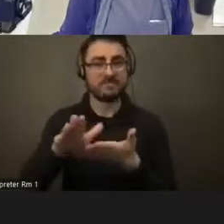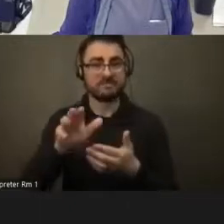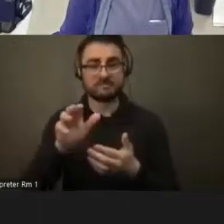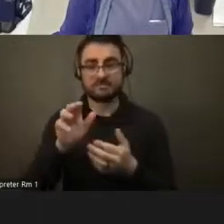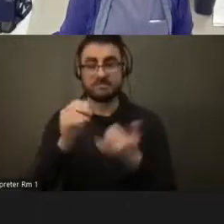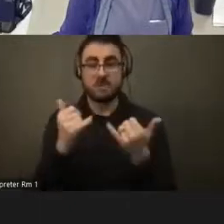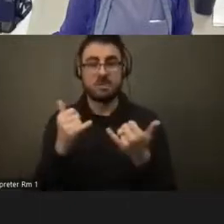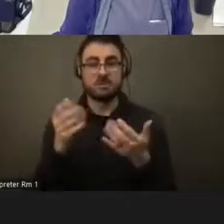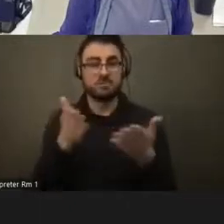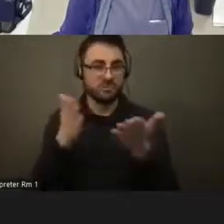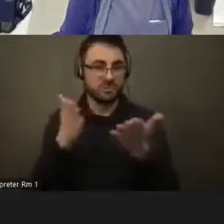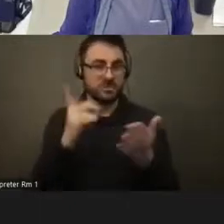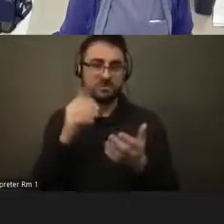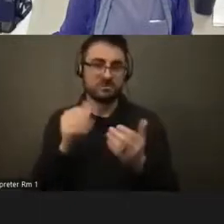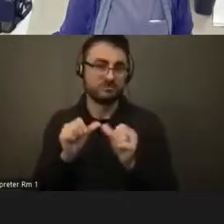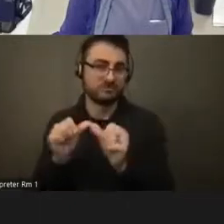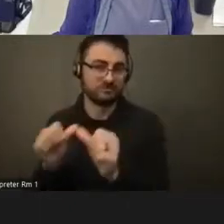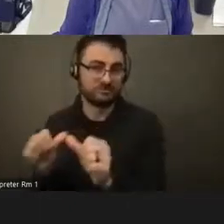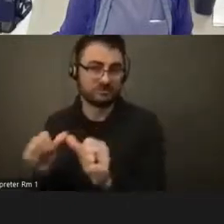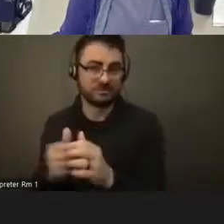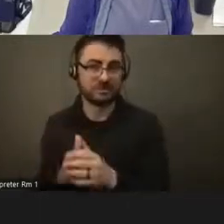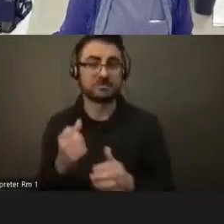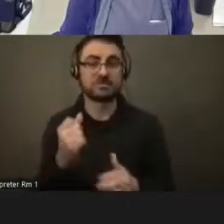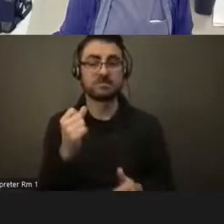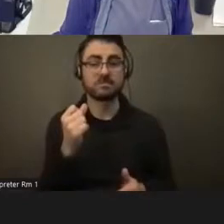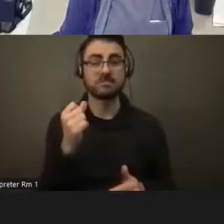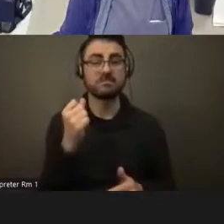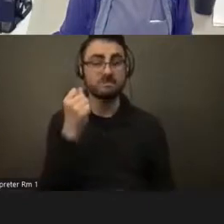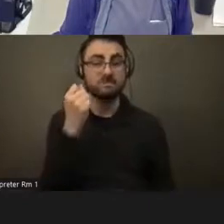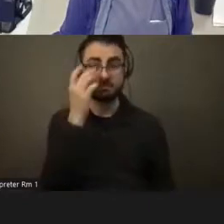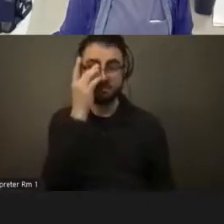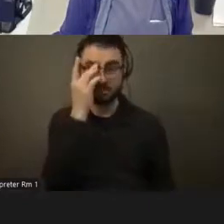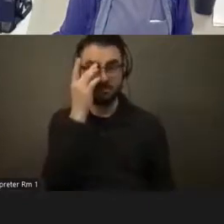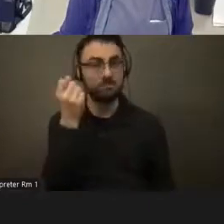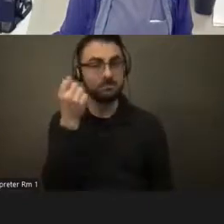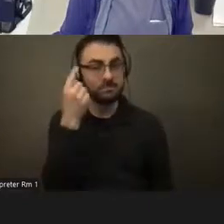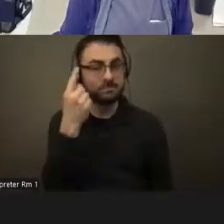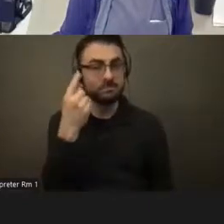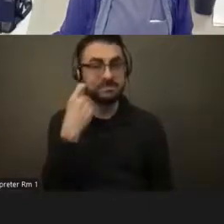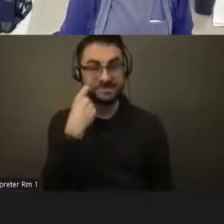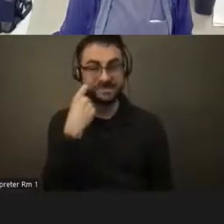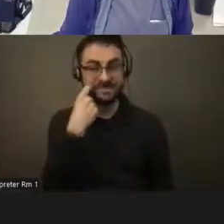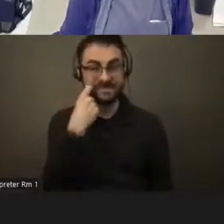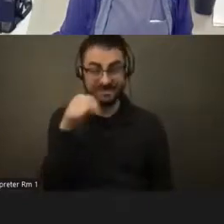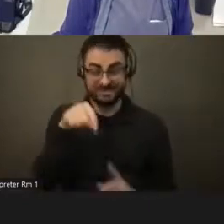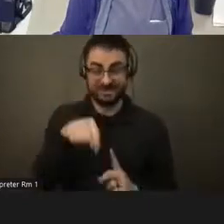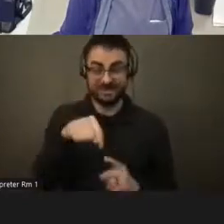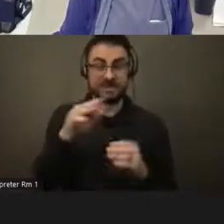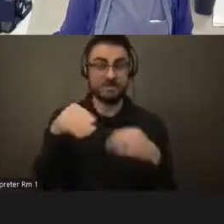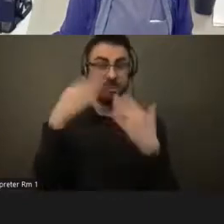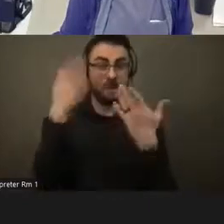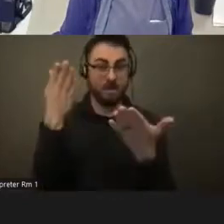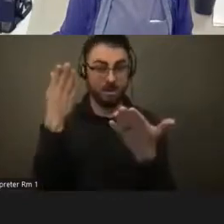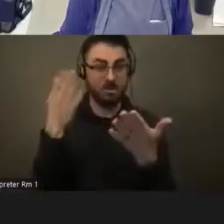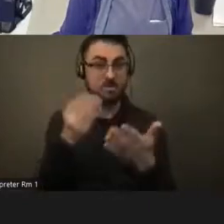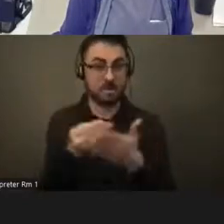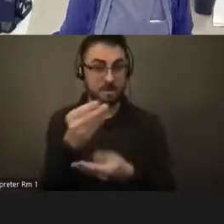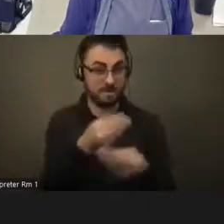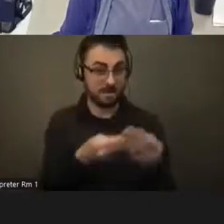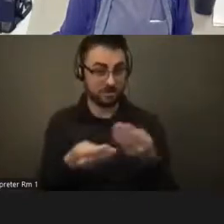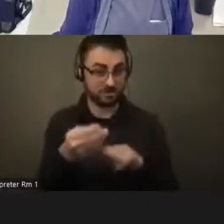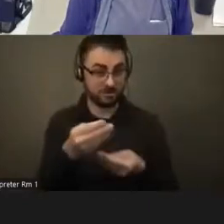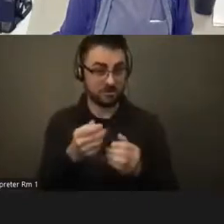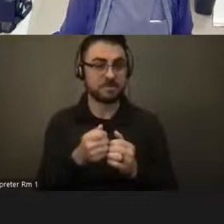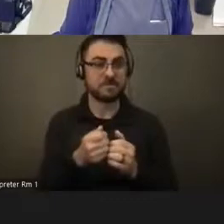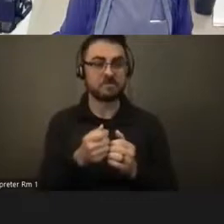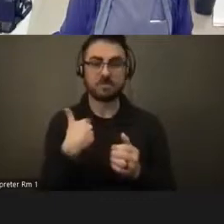So I asked recently that in this proposed budget that we consider